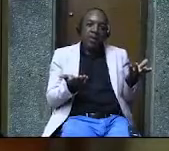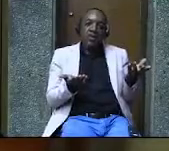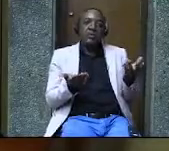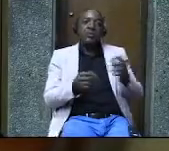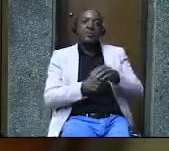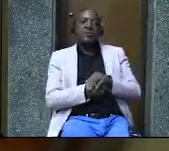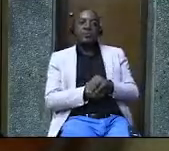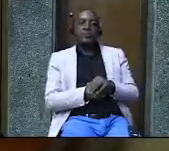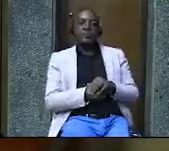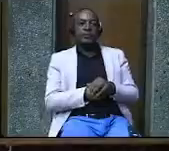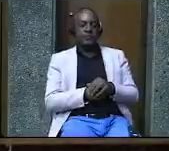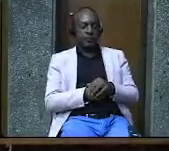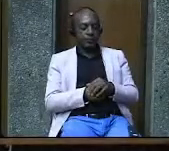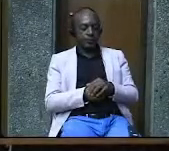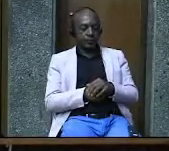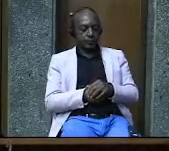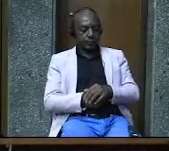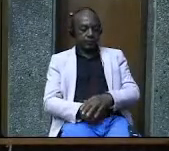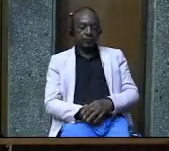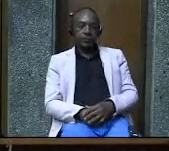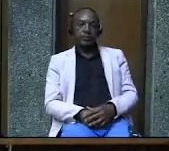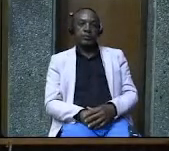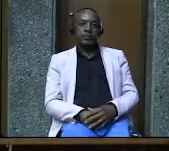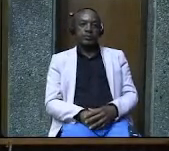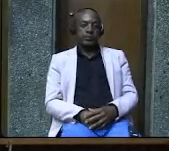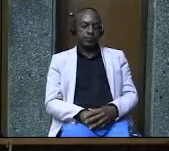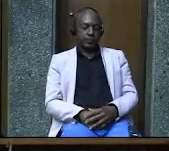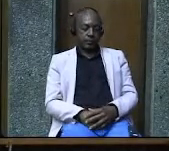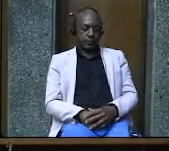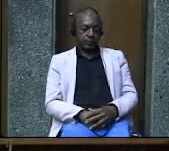there. Thanks. Thank you very much.